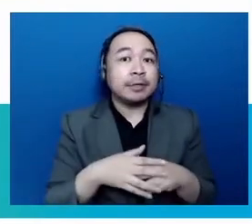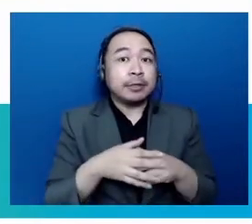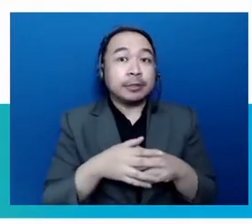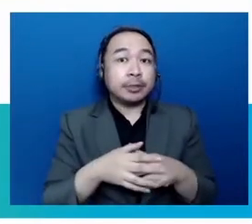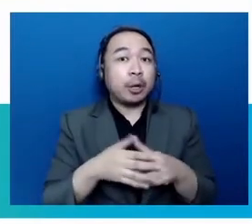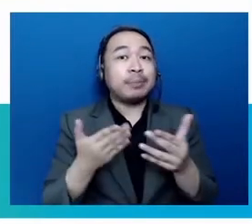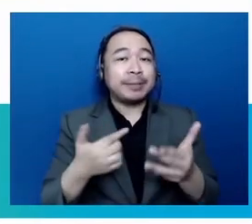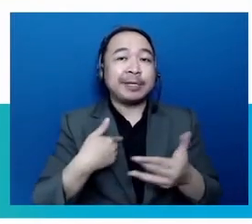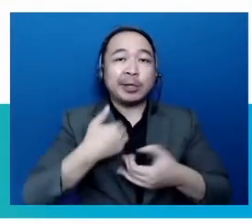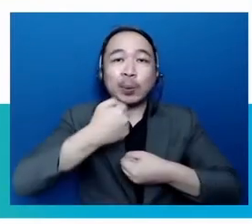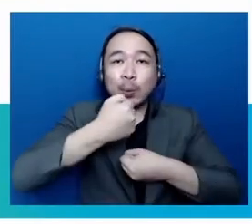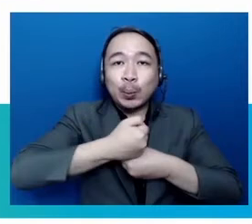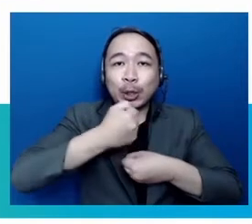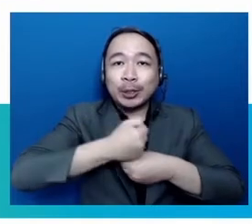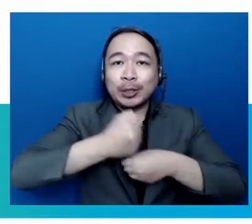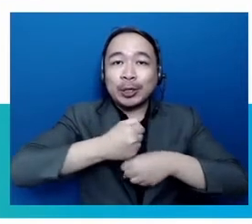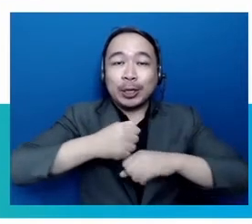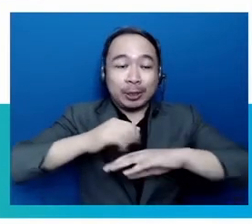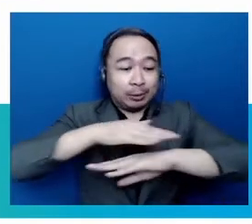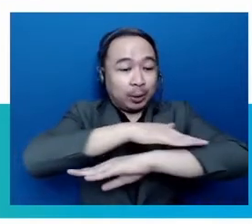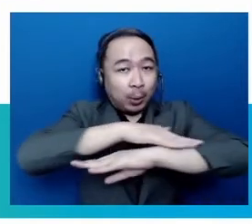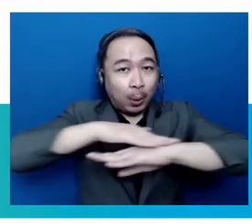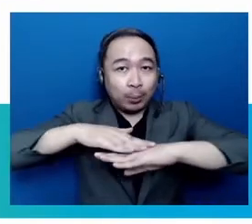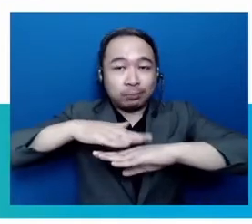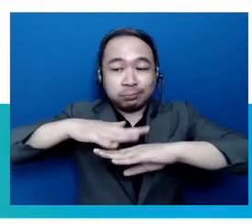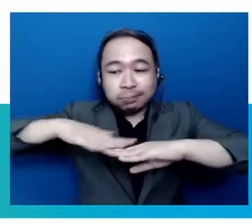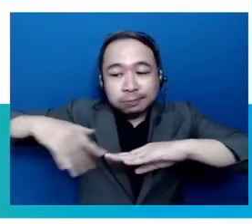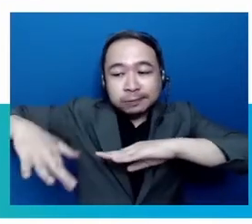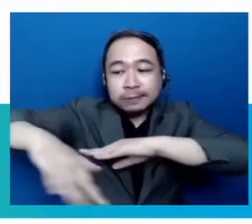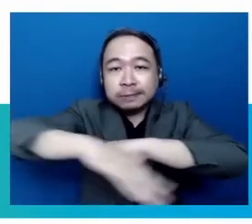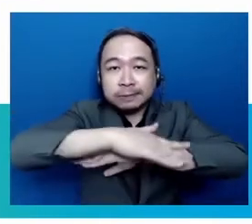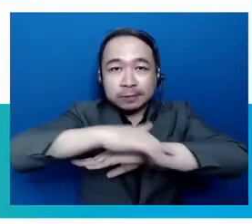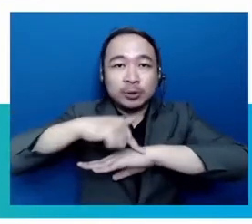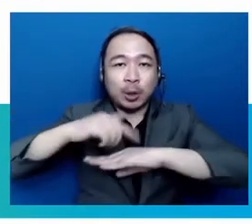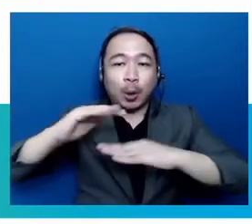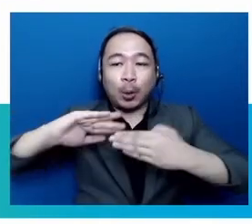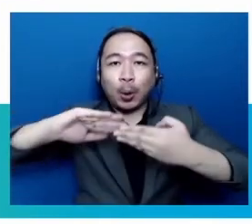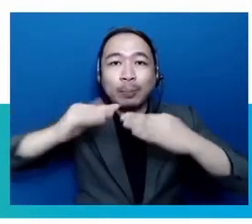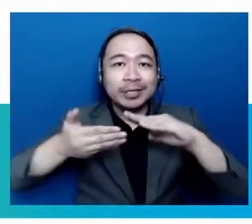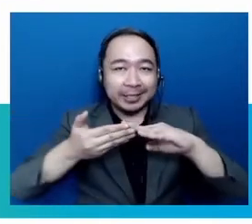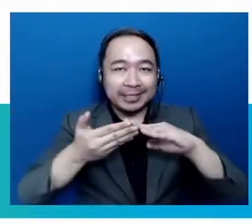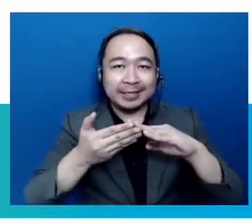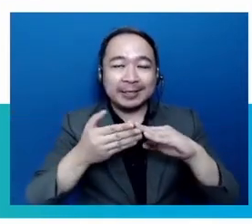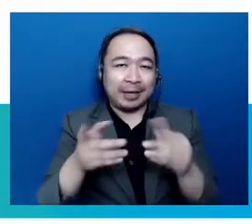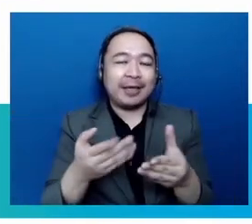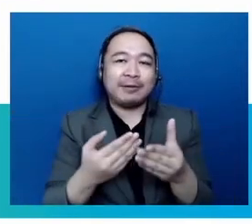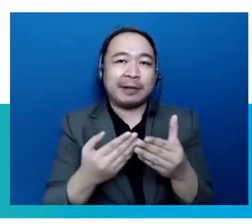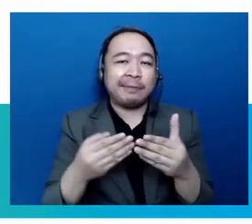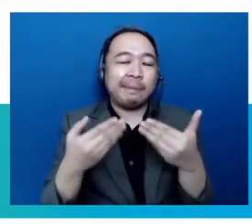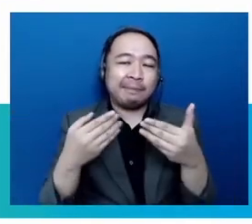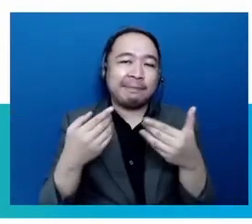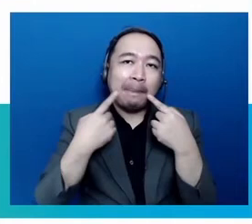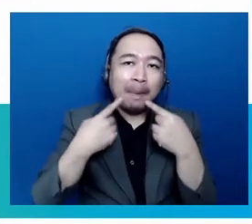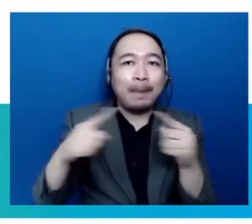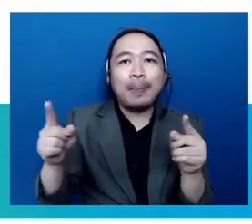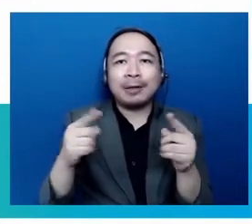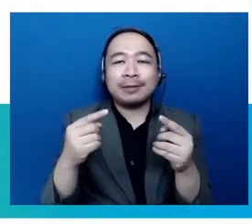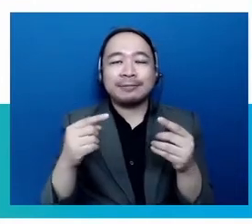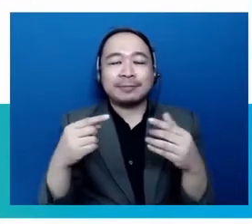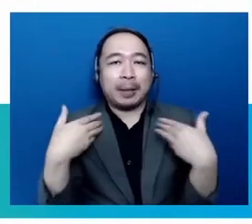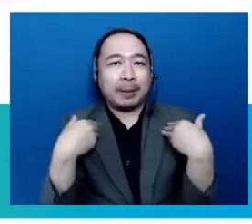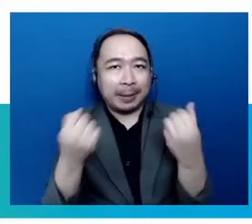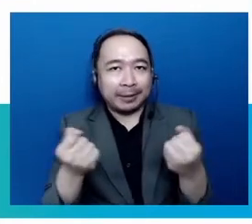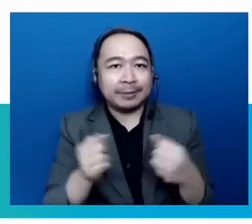and public health and nutrition. And the first point I want to make is that we all know that if we look at data,